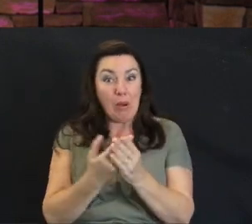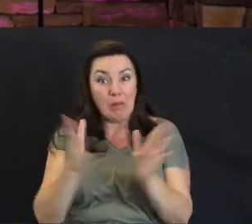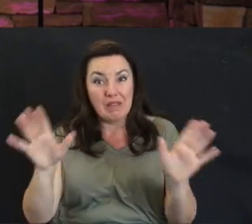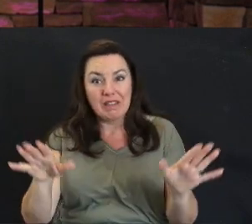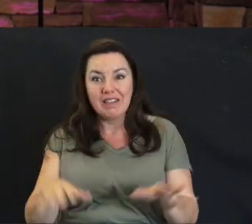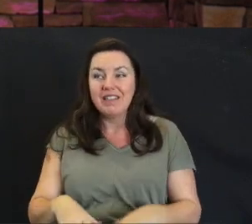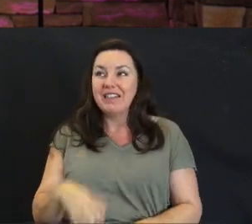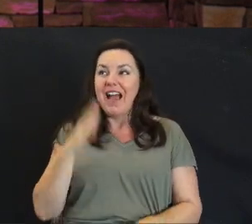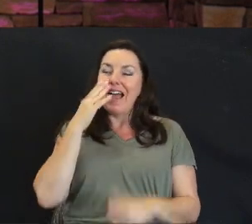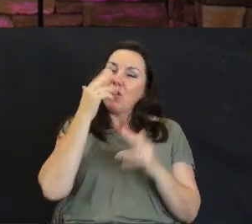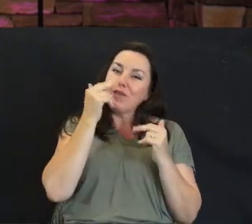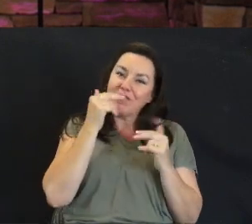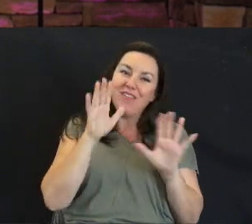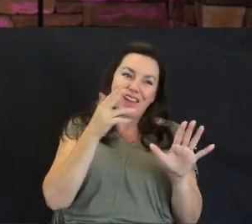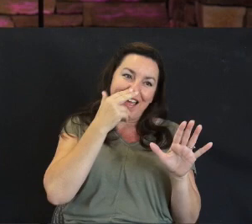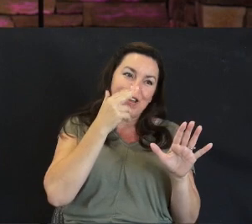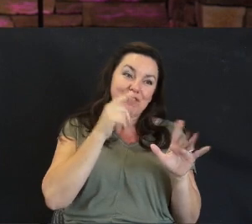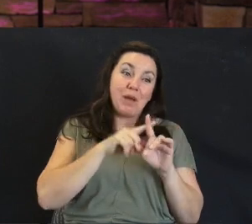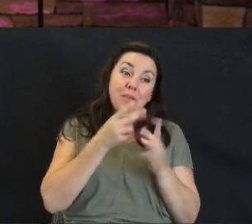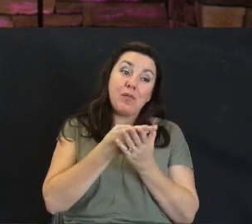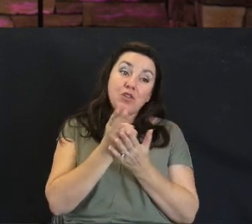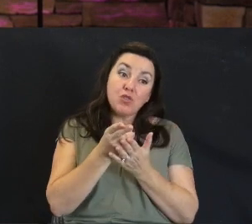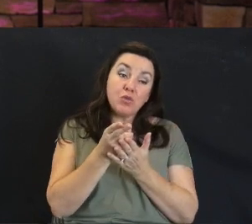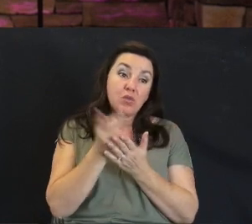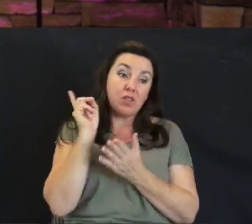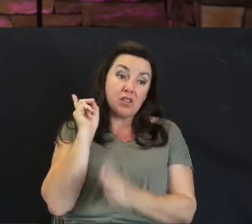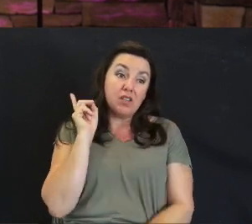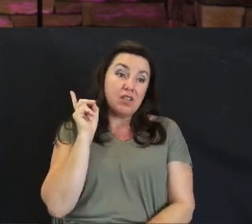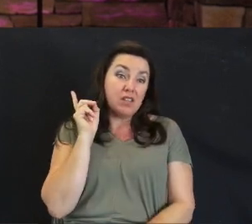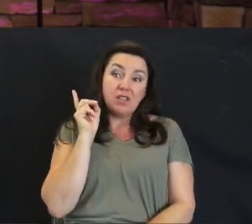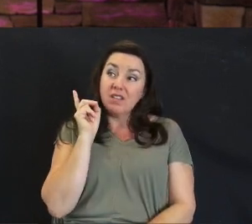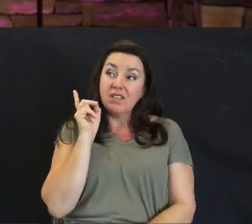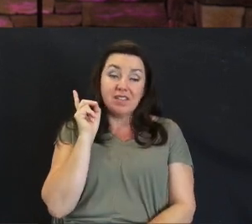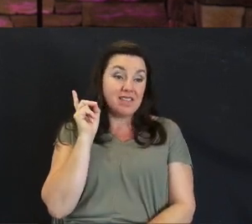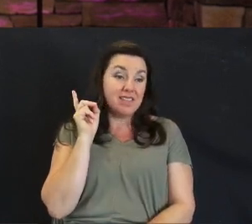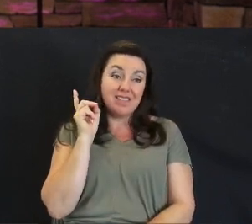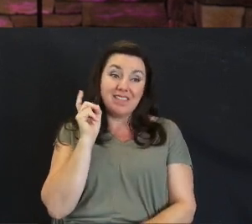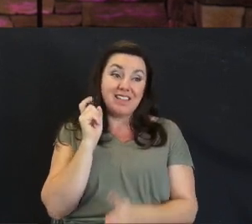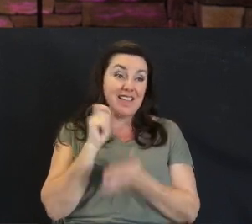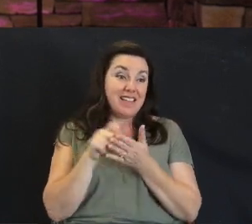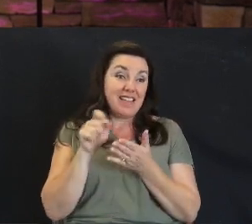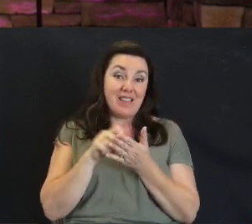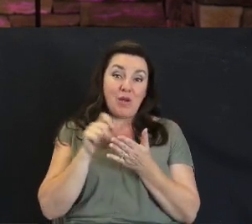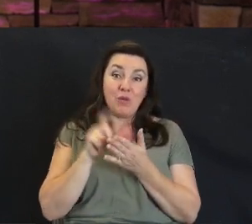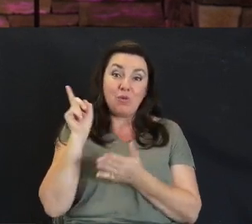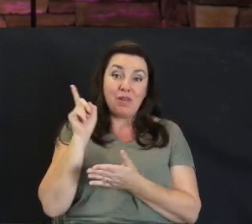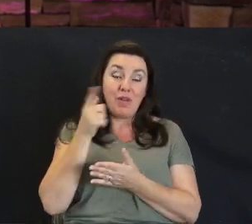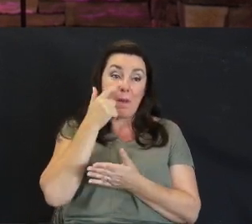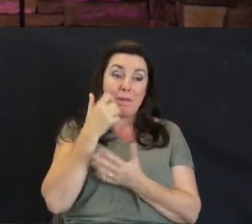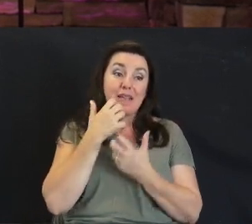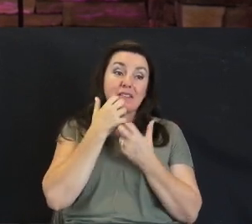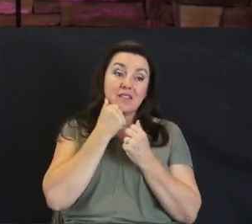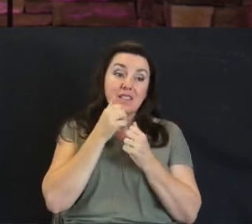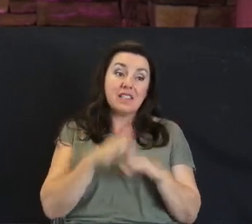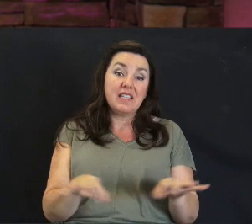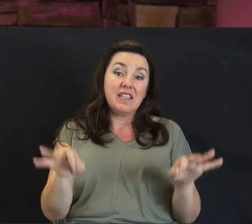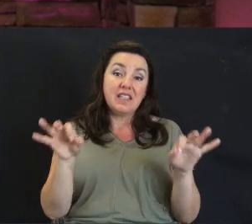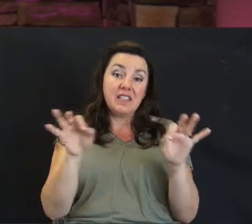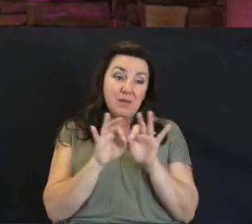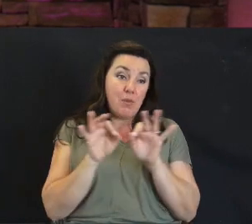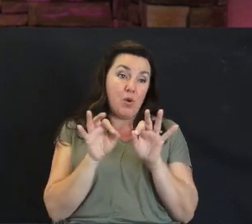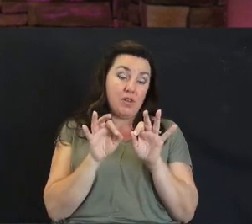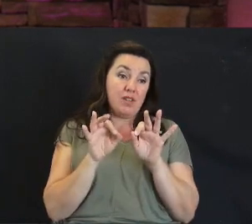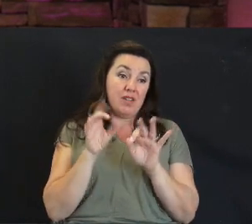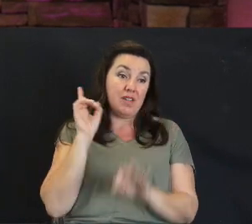And I know that's funny And it is funny But the truth is The scriptures were written this way Because it matters It matters